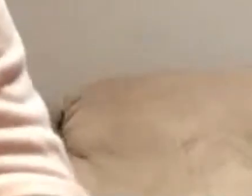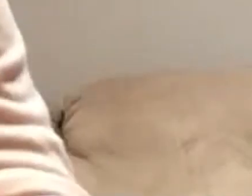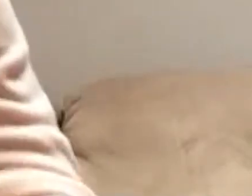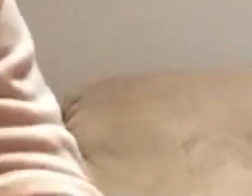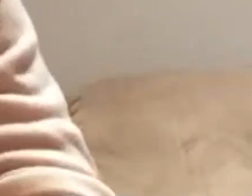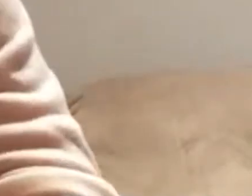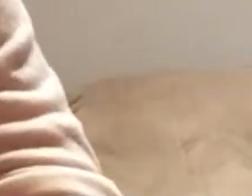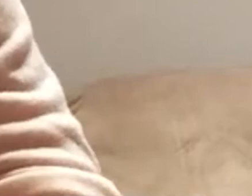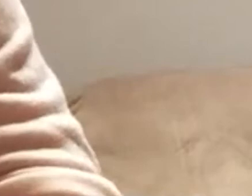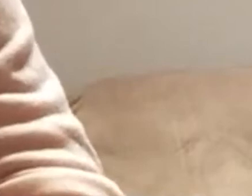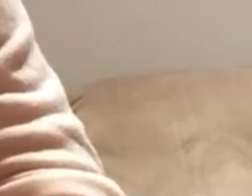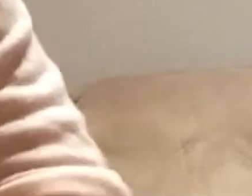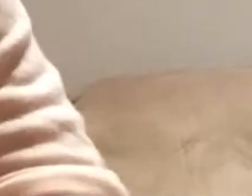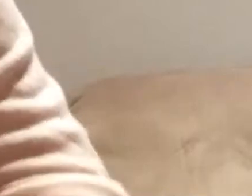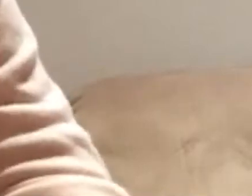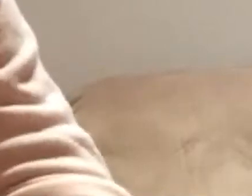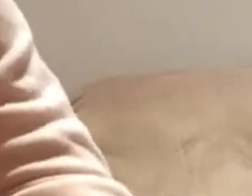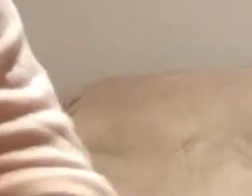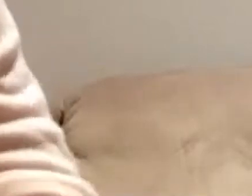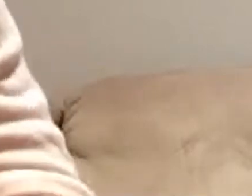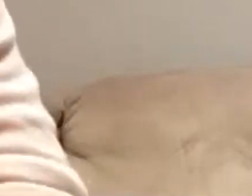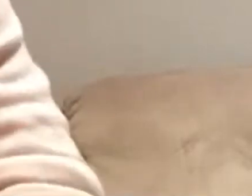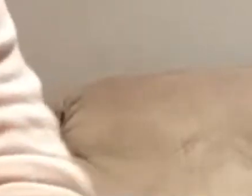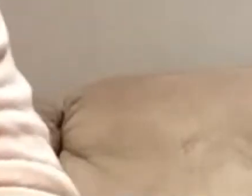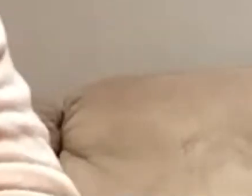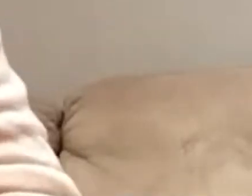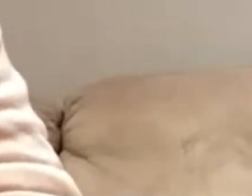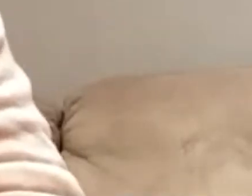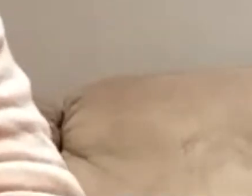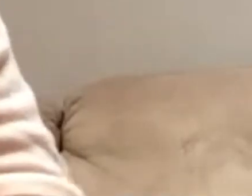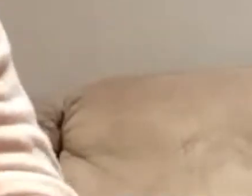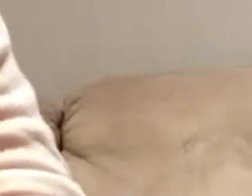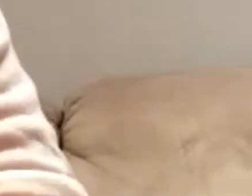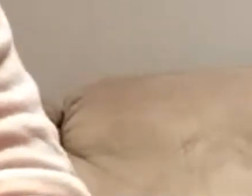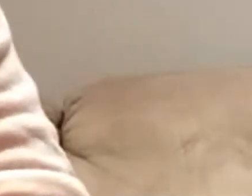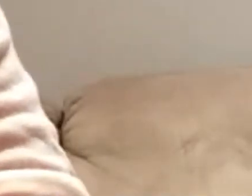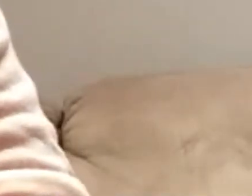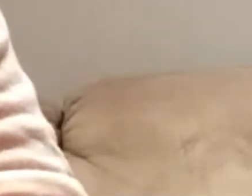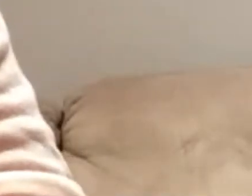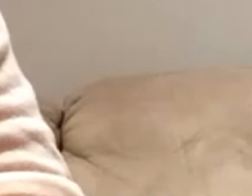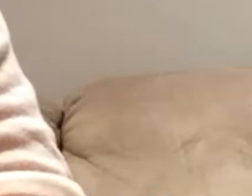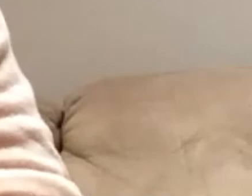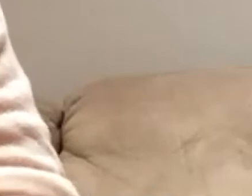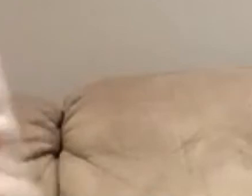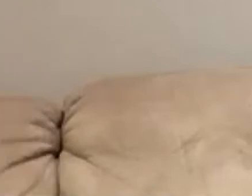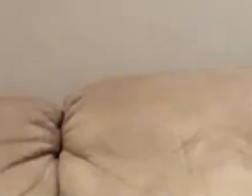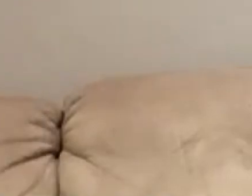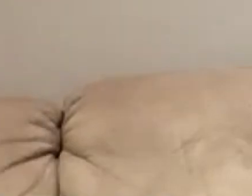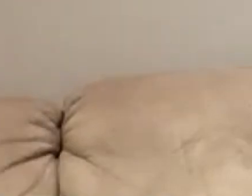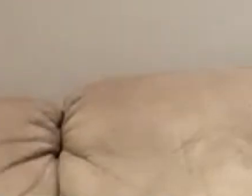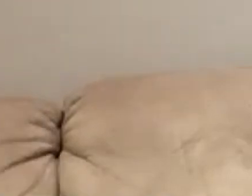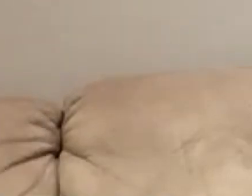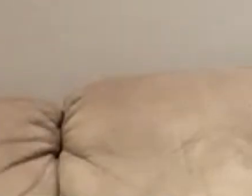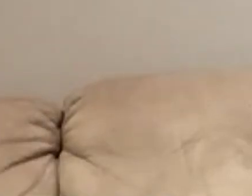tout cas, je m'exprime mal pour la dernière partie, mais je vous laisse avec la vidéo, puis on verra s'il y a de la place pour parler après.